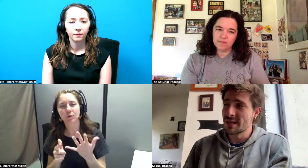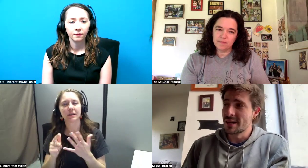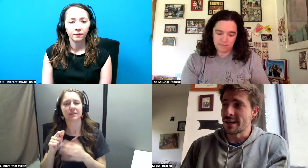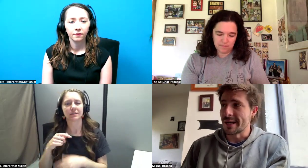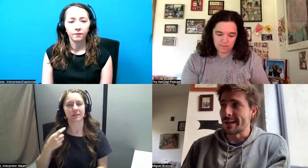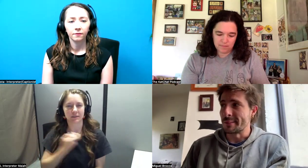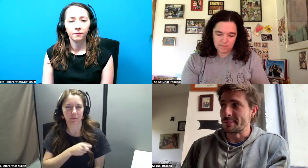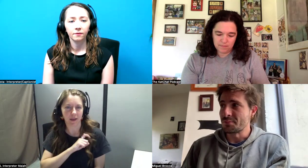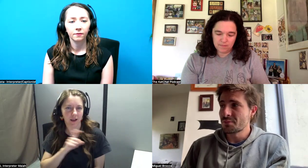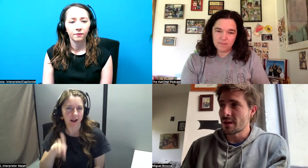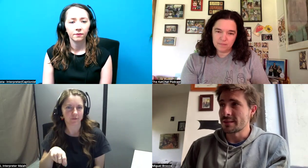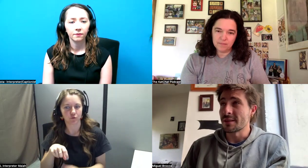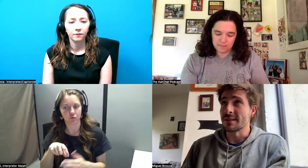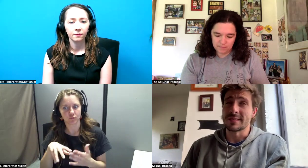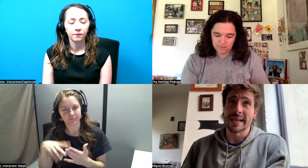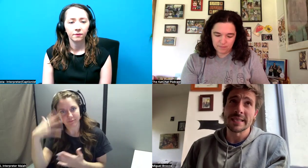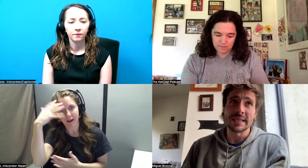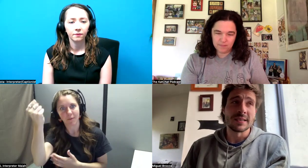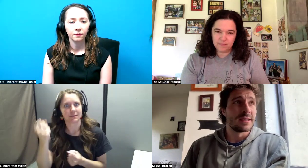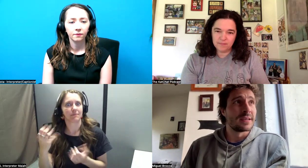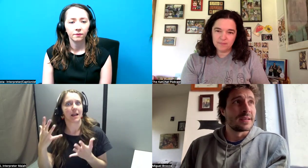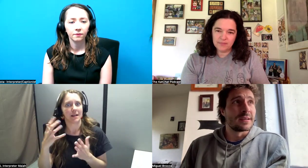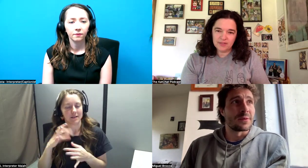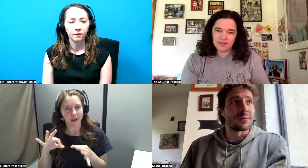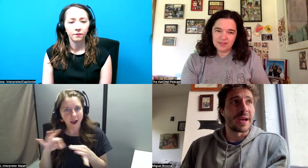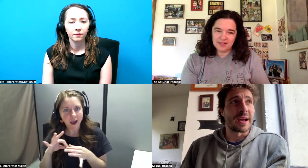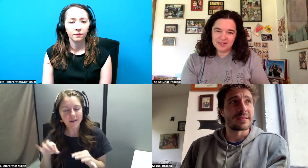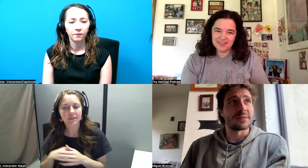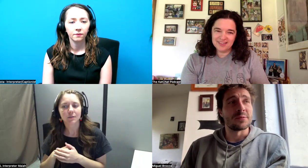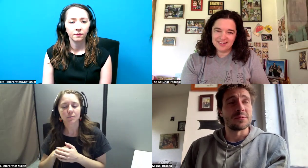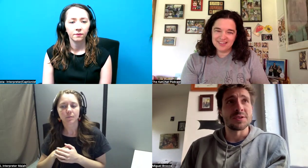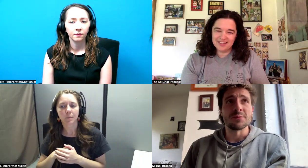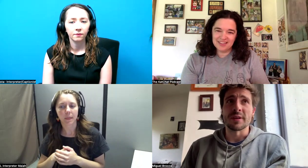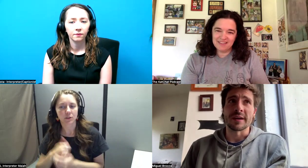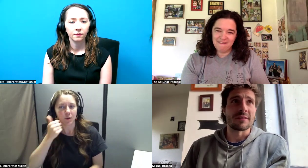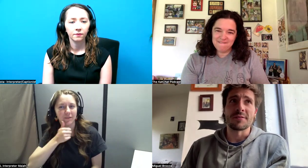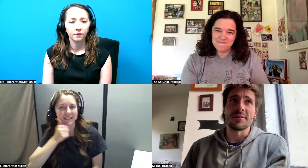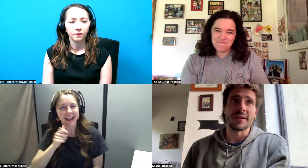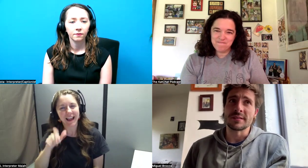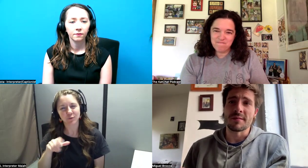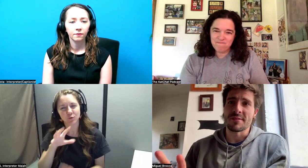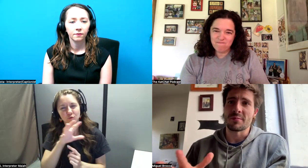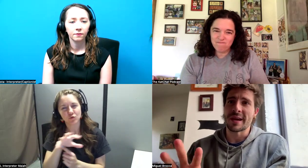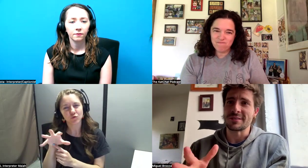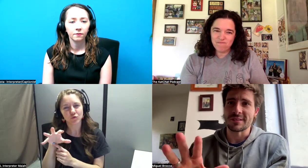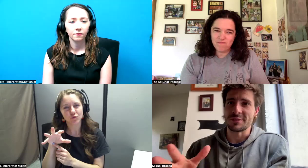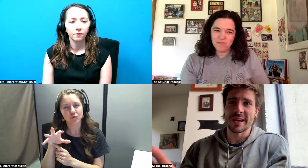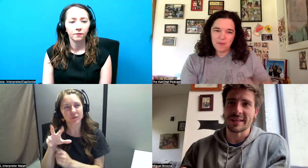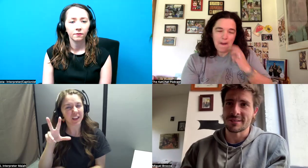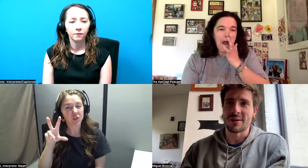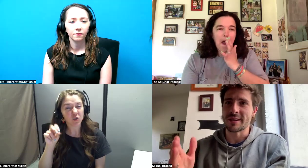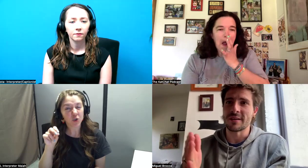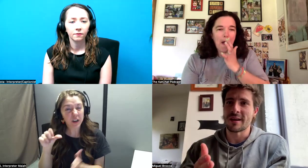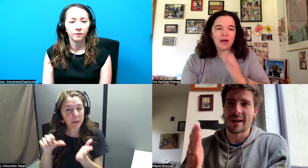always um, I did this daily where we had to shoot like 30 something pages every